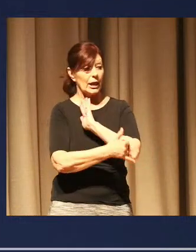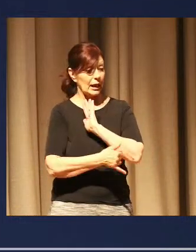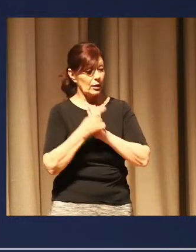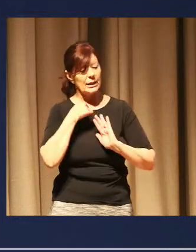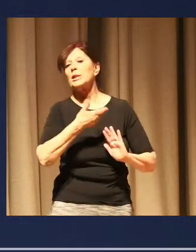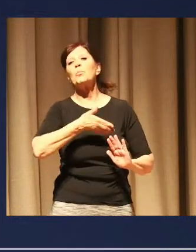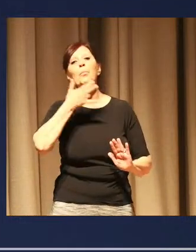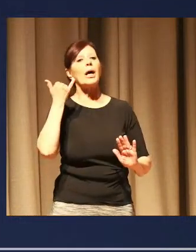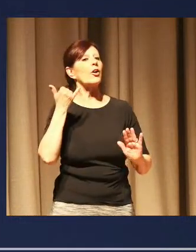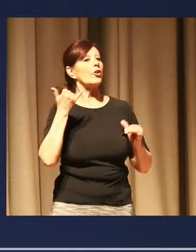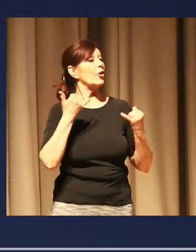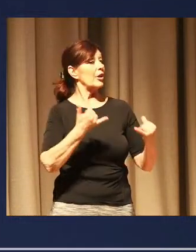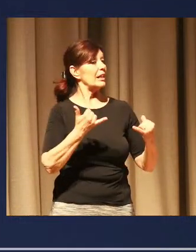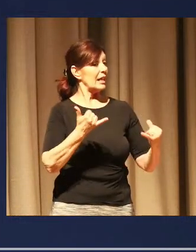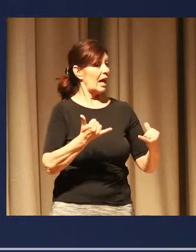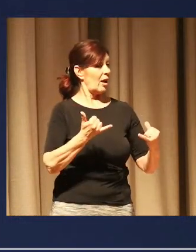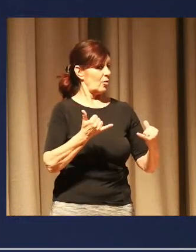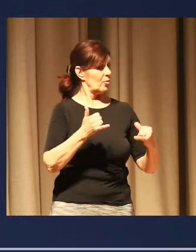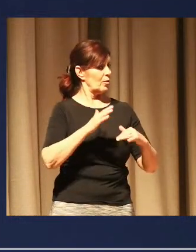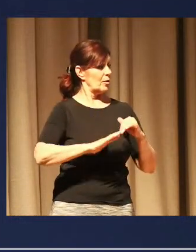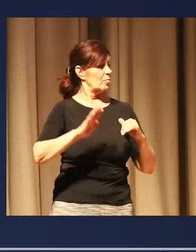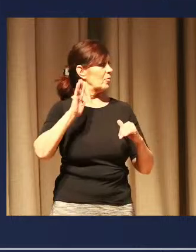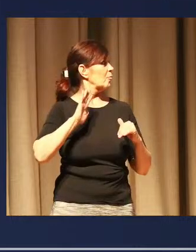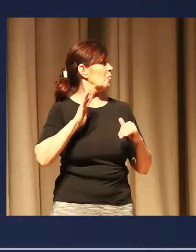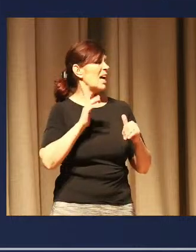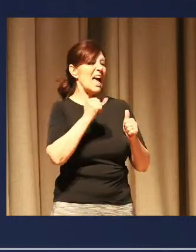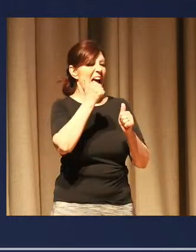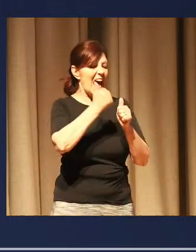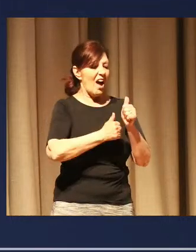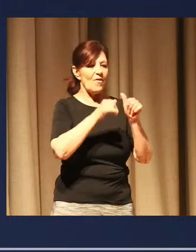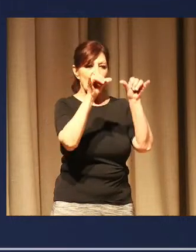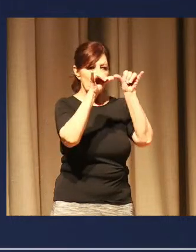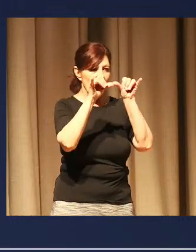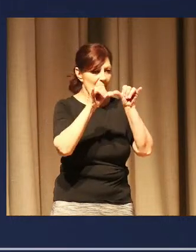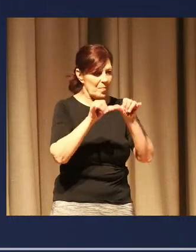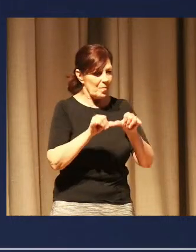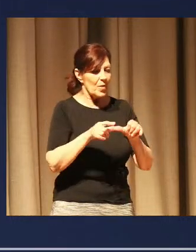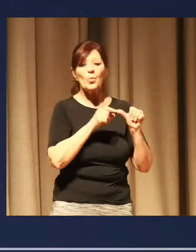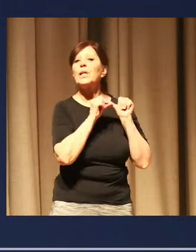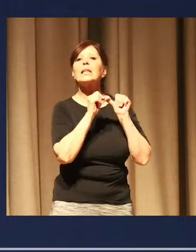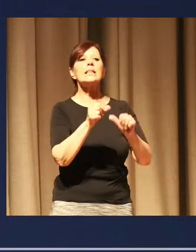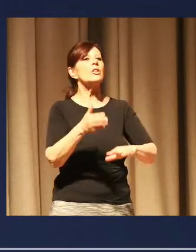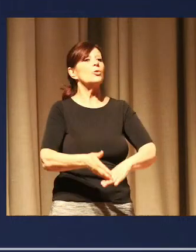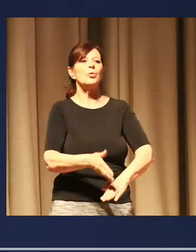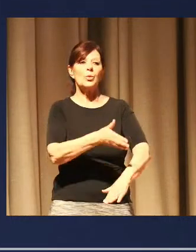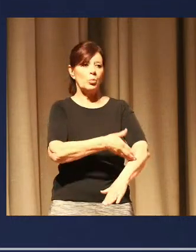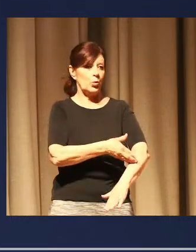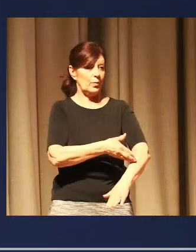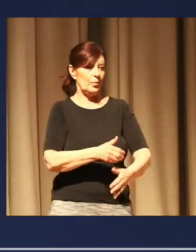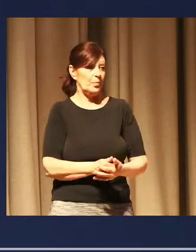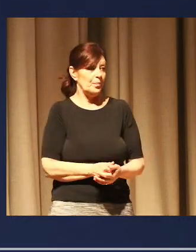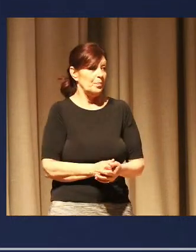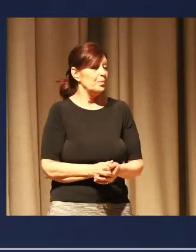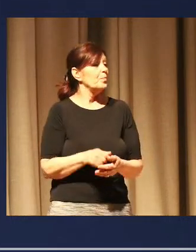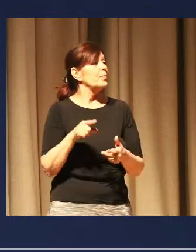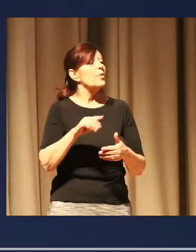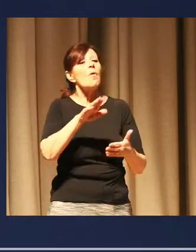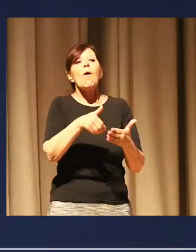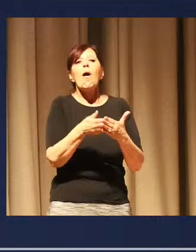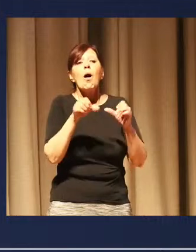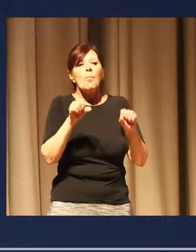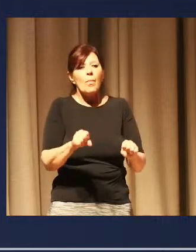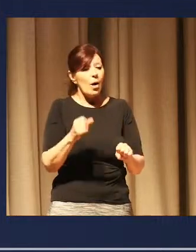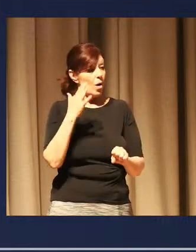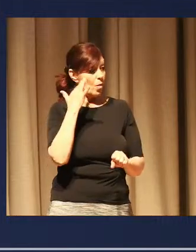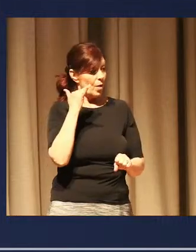better off than it was by almost every metric, and we continue to improve. This was all possible